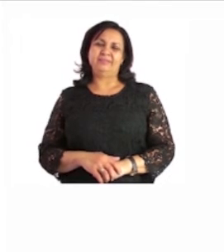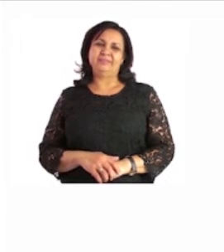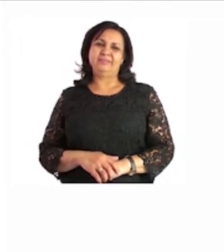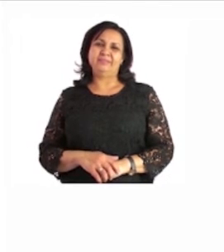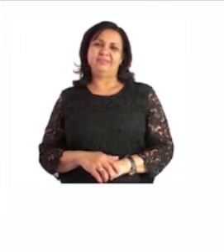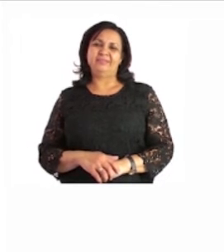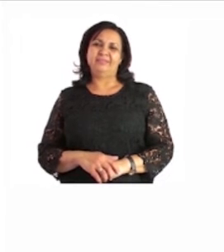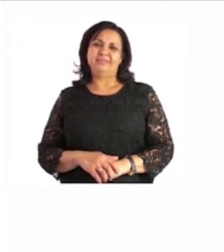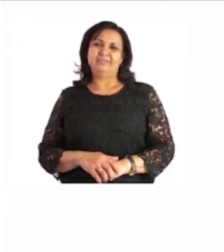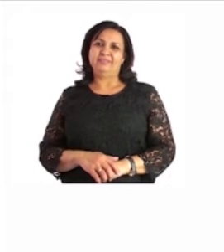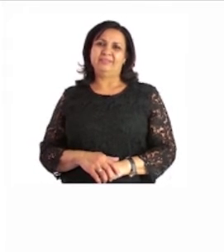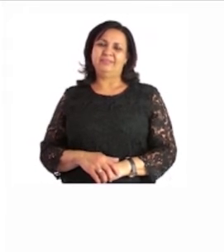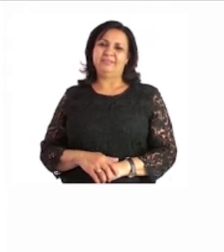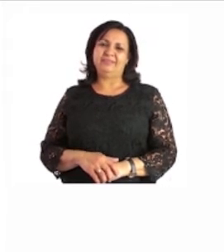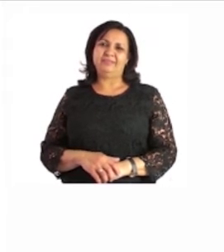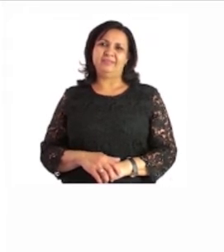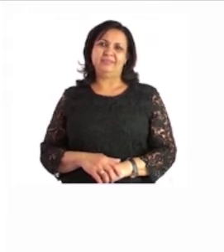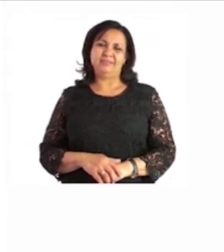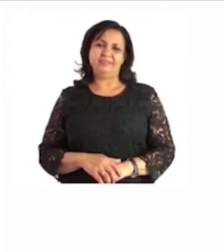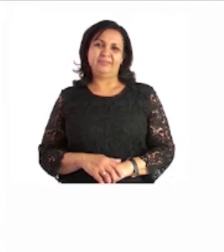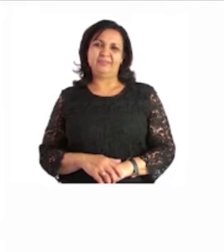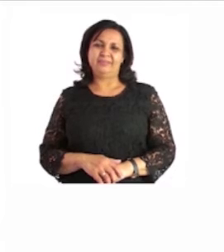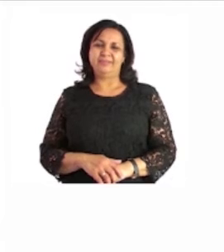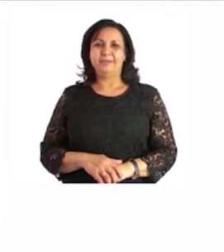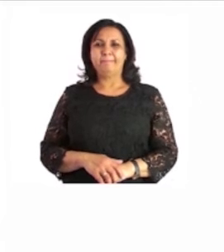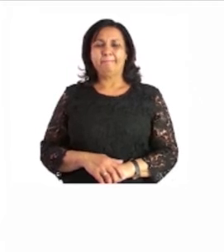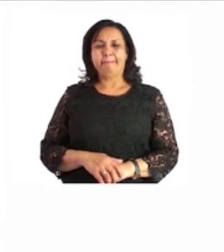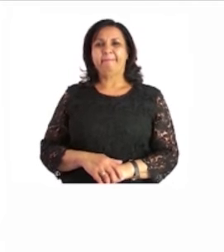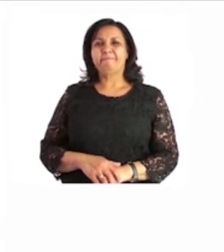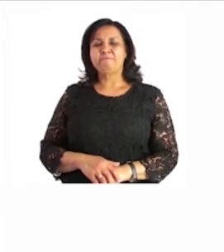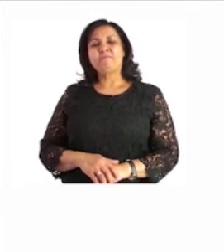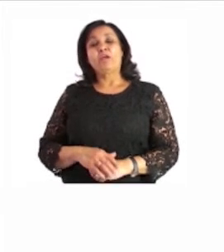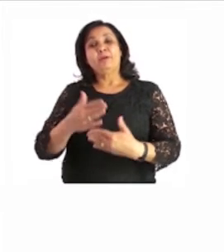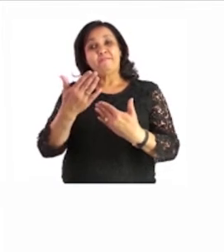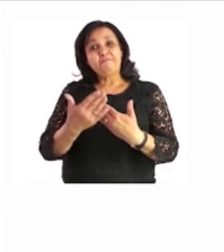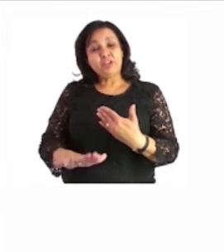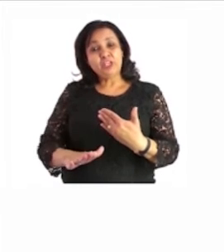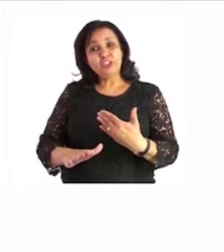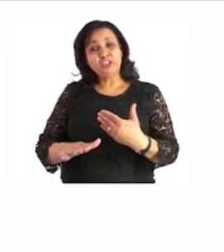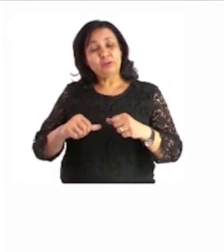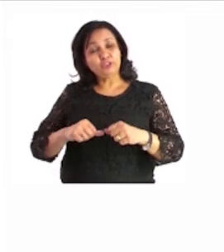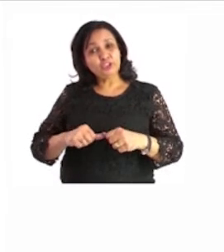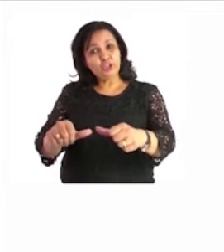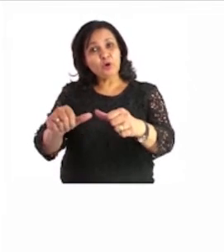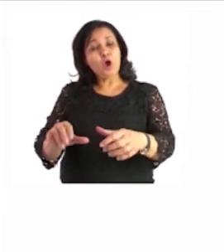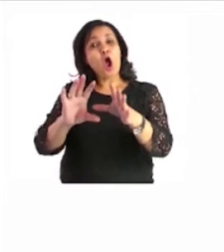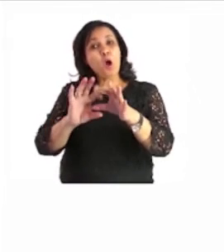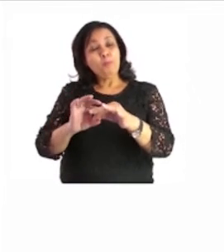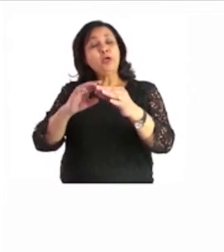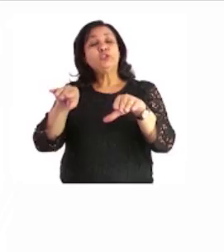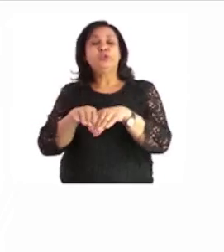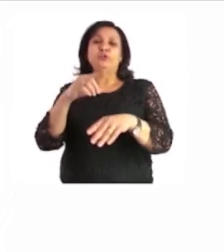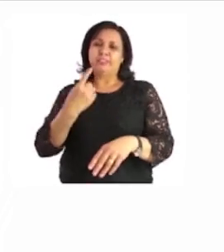get better at your number formation. Hope you will finish the rest of the exercises and make sure